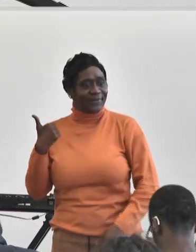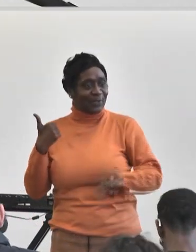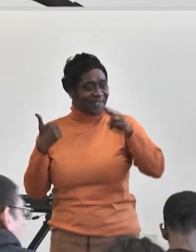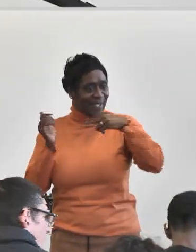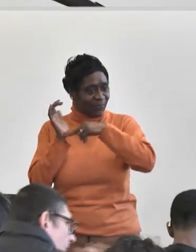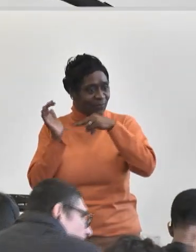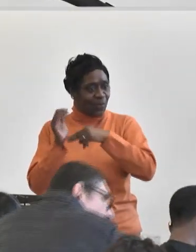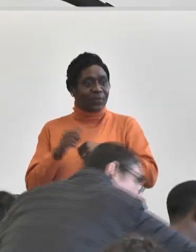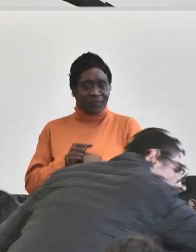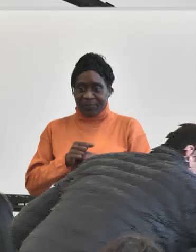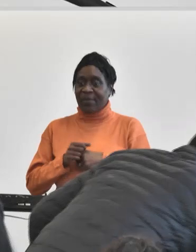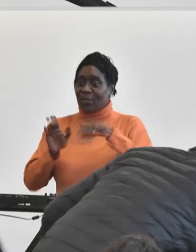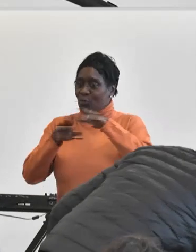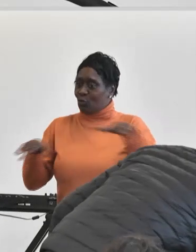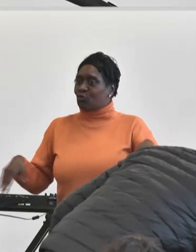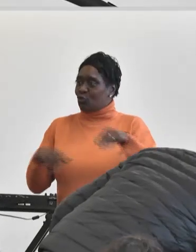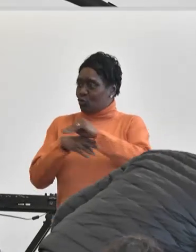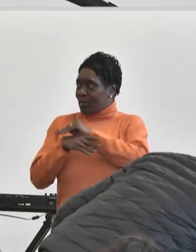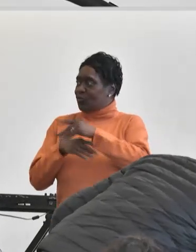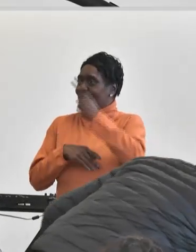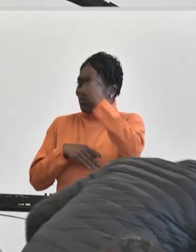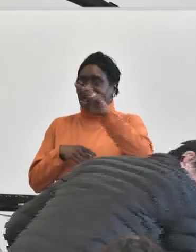that's where our children's ministry is.